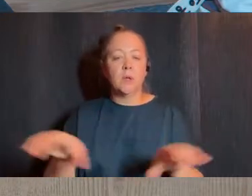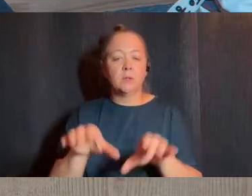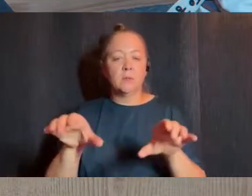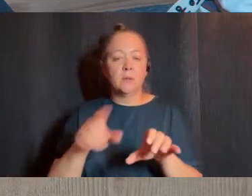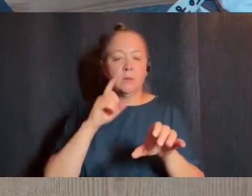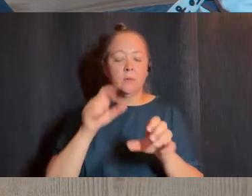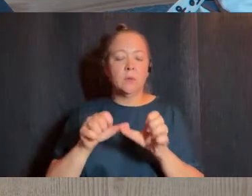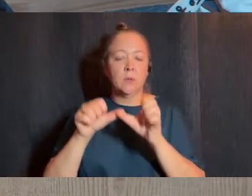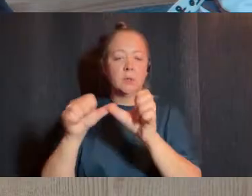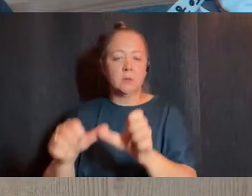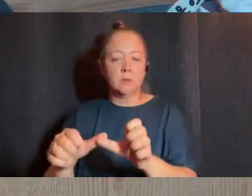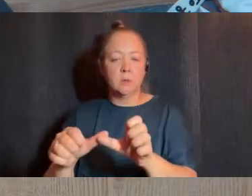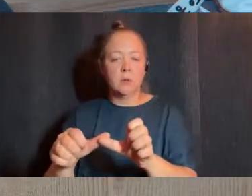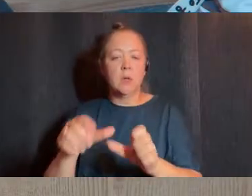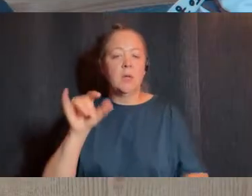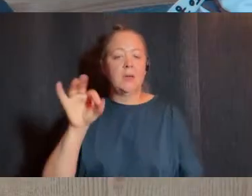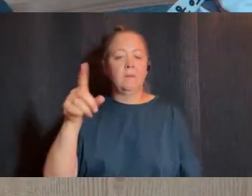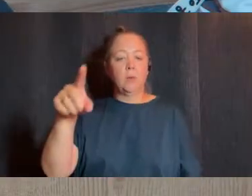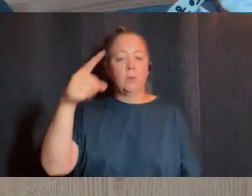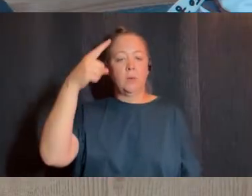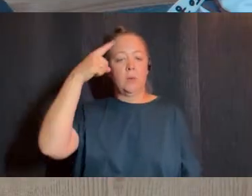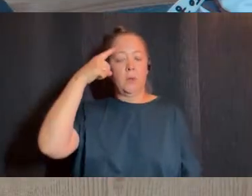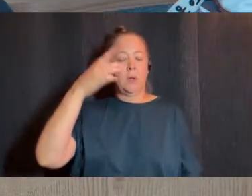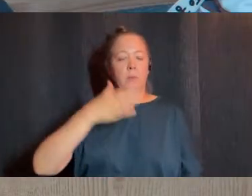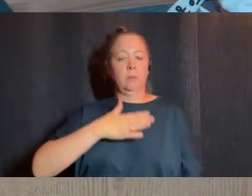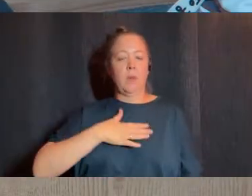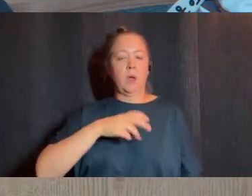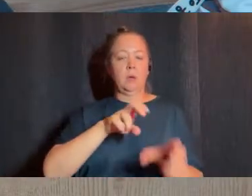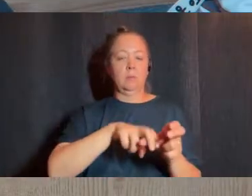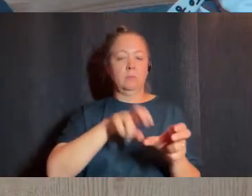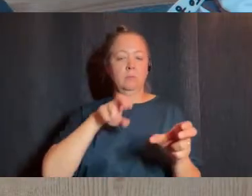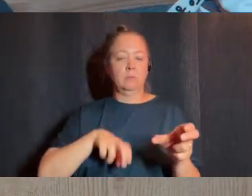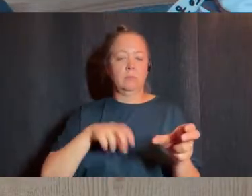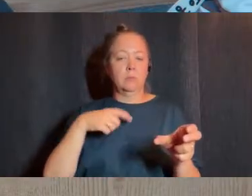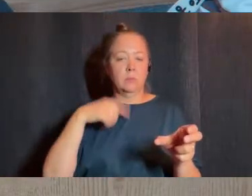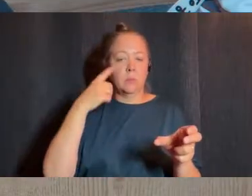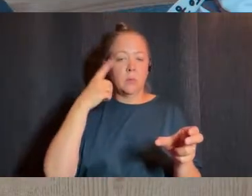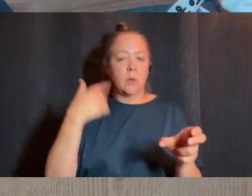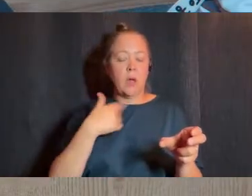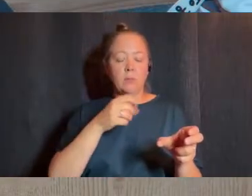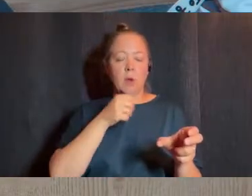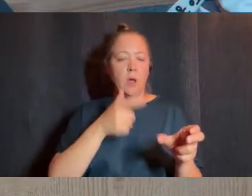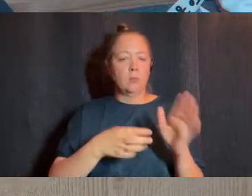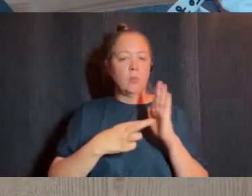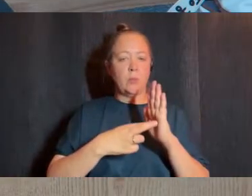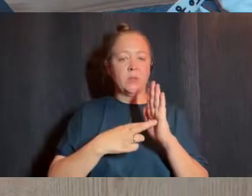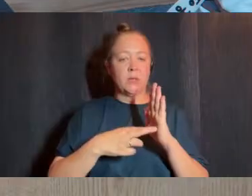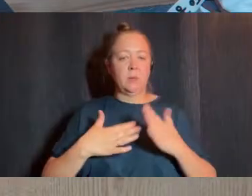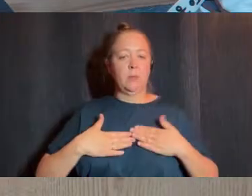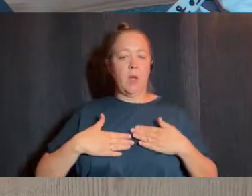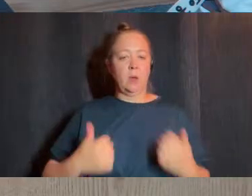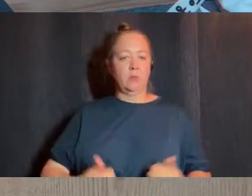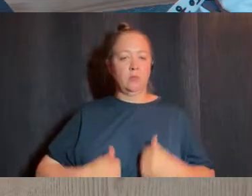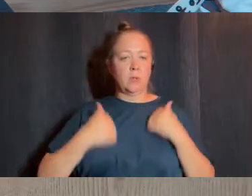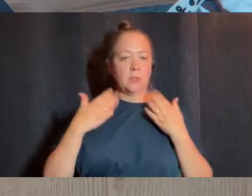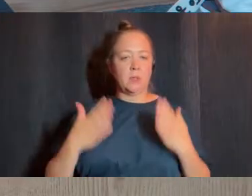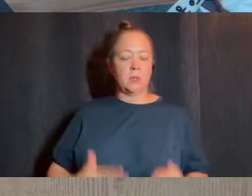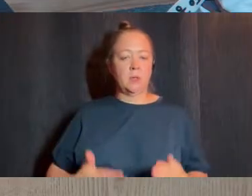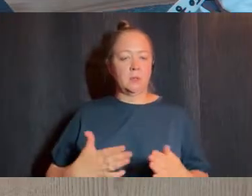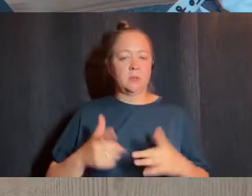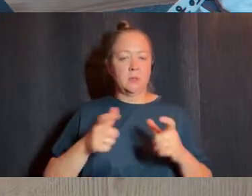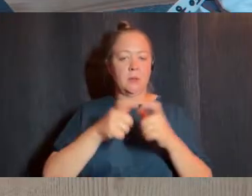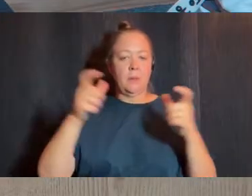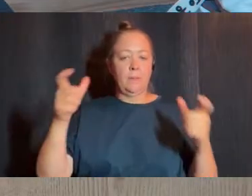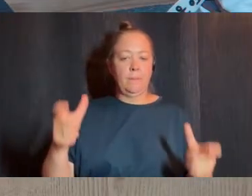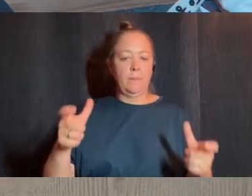For those who think that my recusal from a vote somehow means I am not representing my residents, that reflects a basic misunderstandings of civics, not a flaw